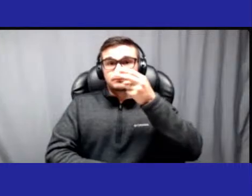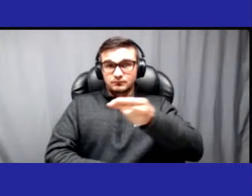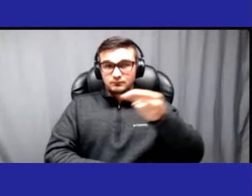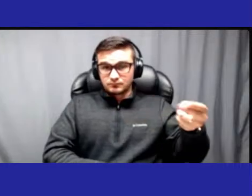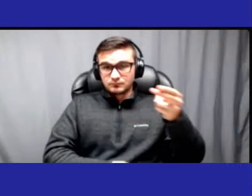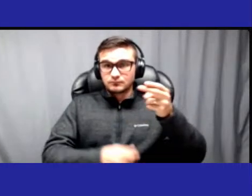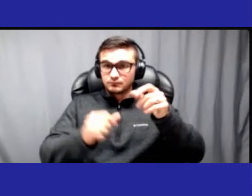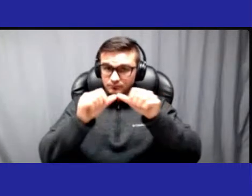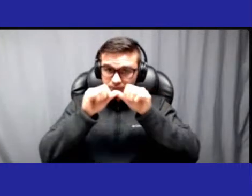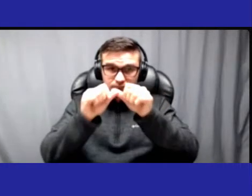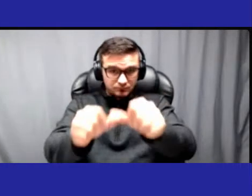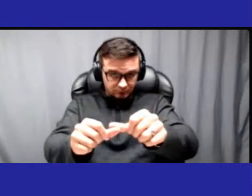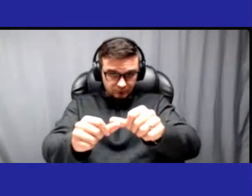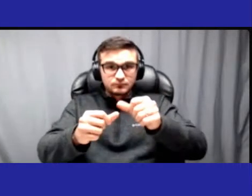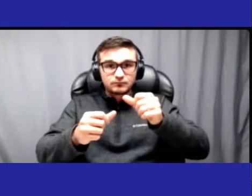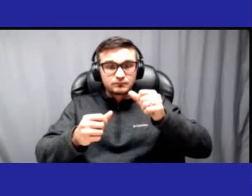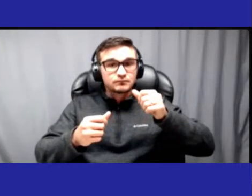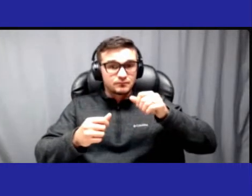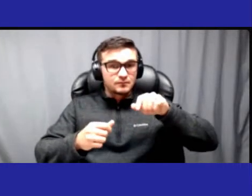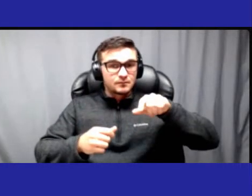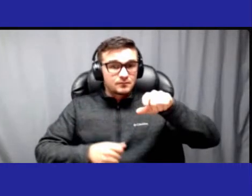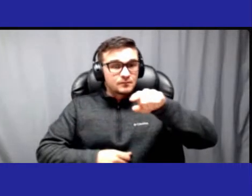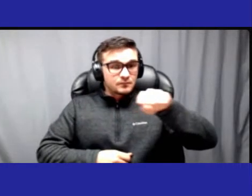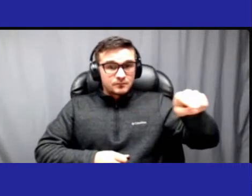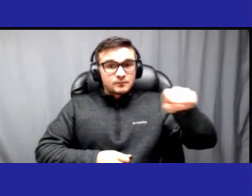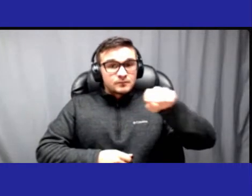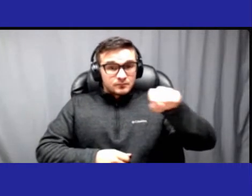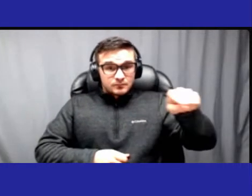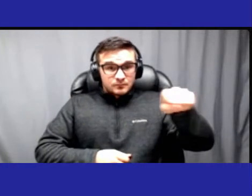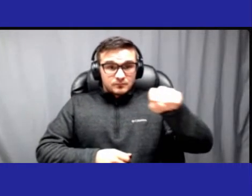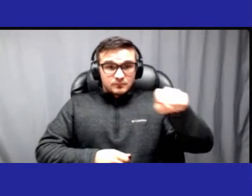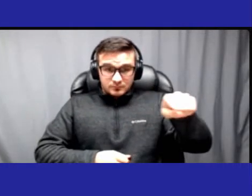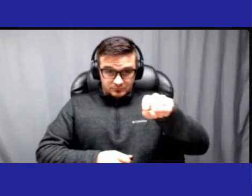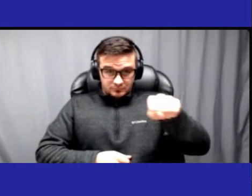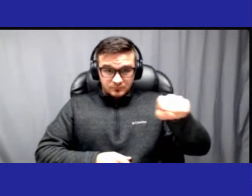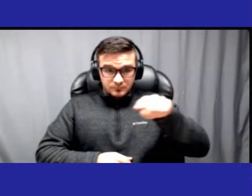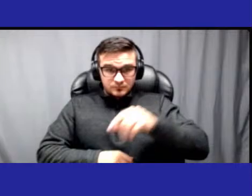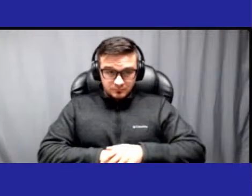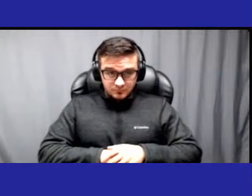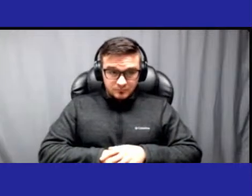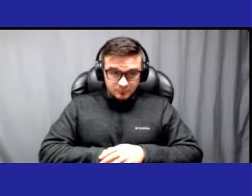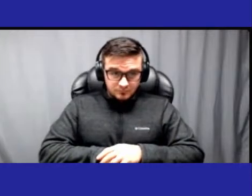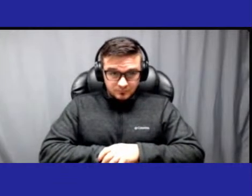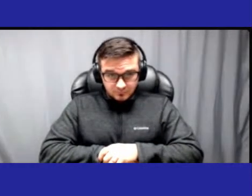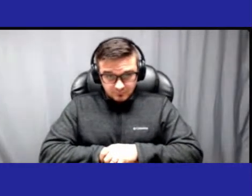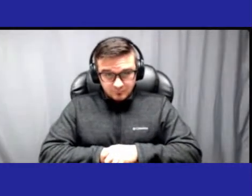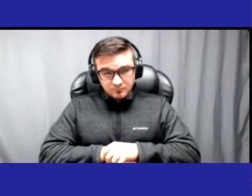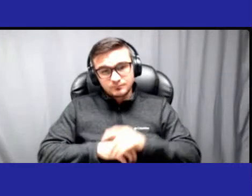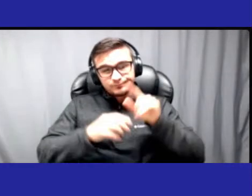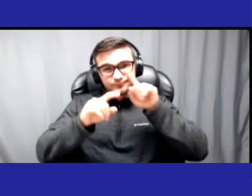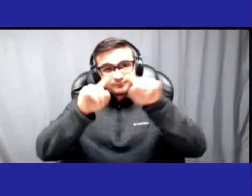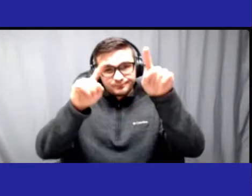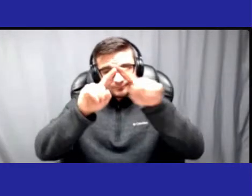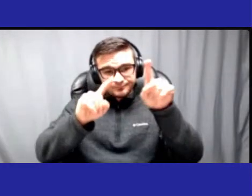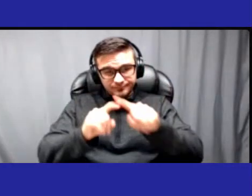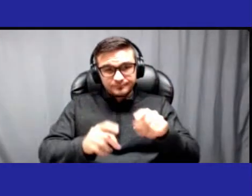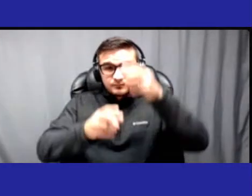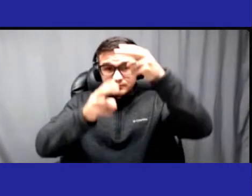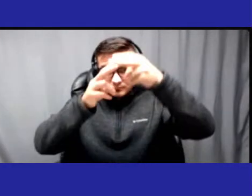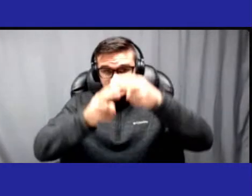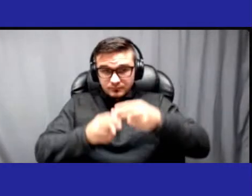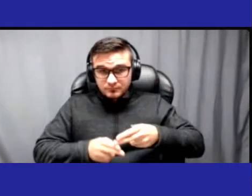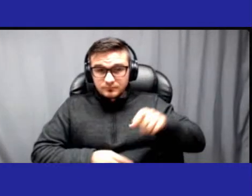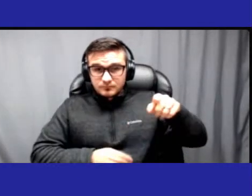Care NY by DocGo, AC Disaster Consulting, Premier Assist LLC, Cherokee Nation Management and Consulting LLC, and